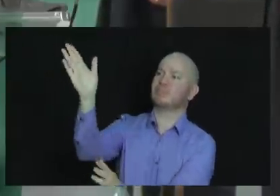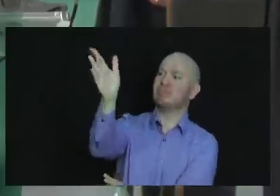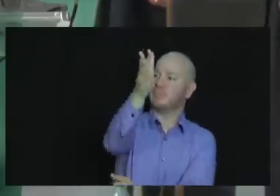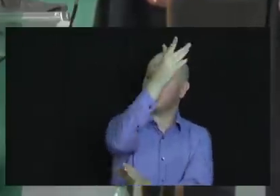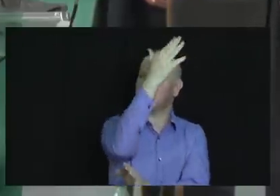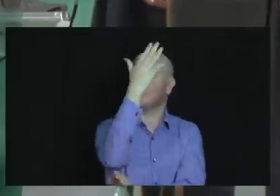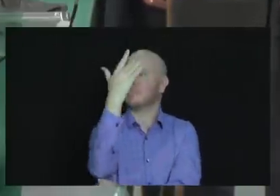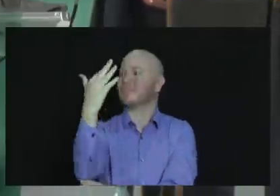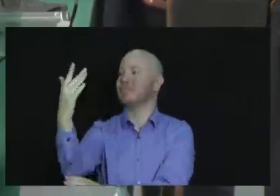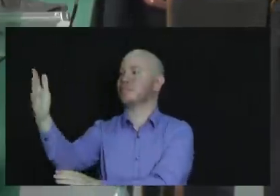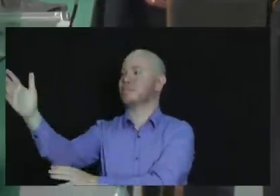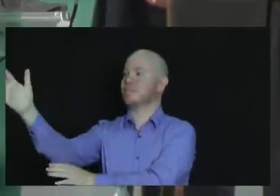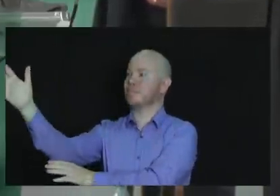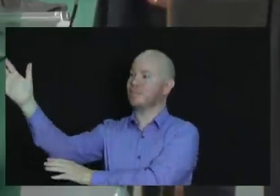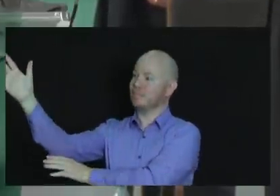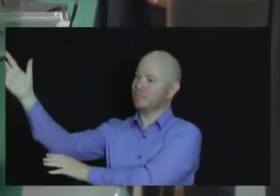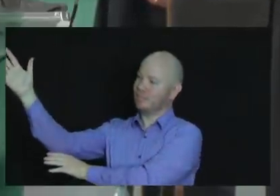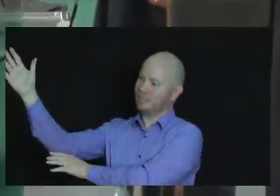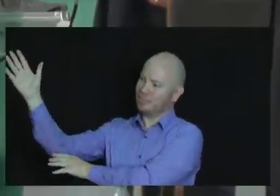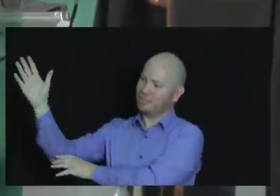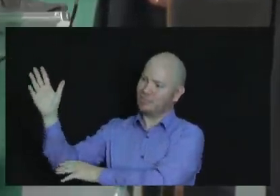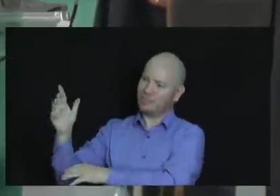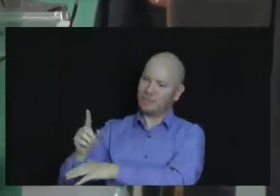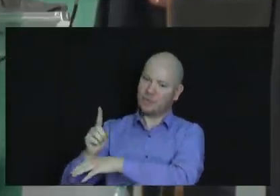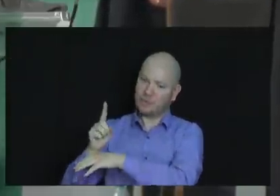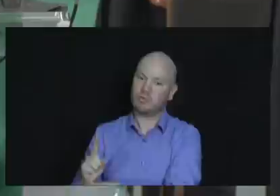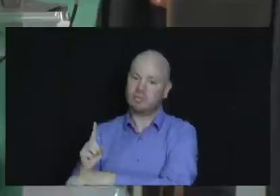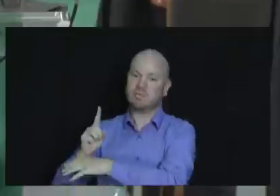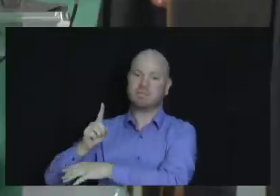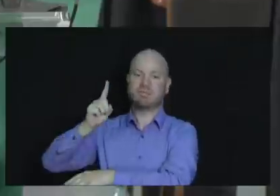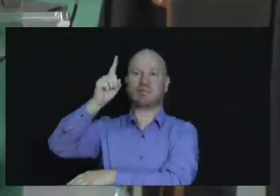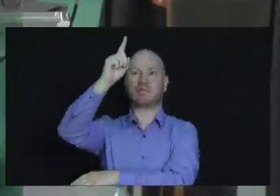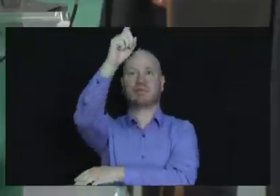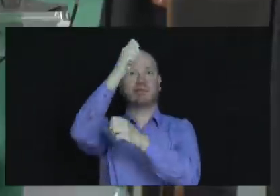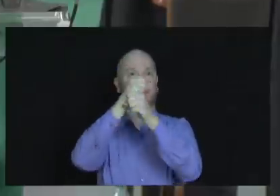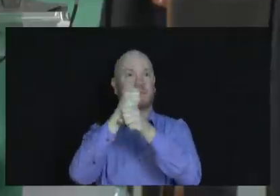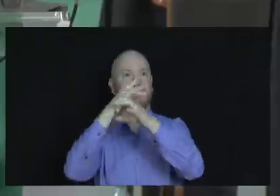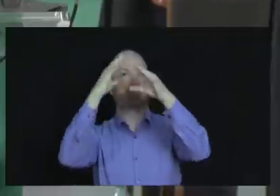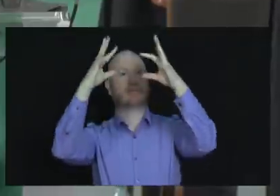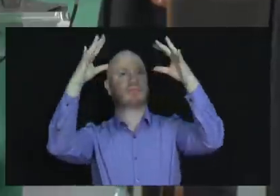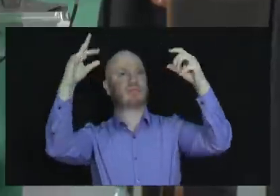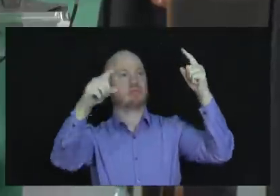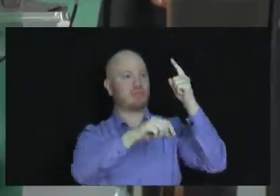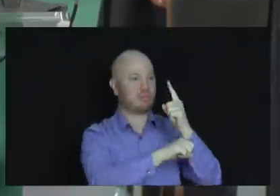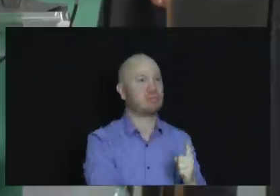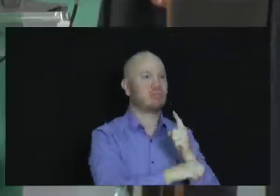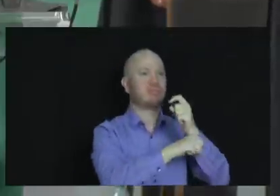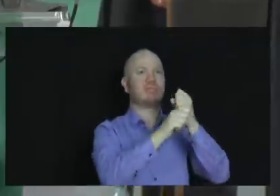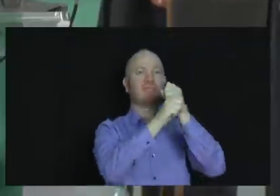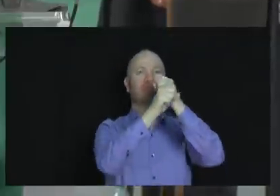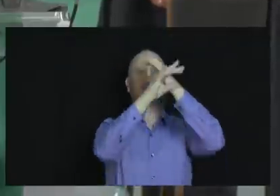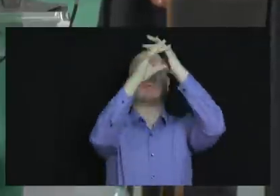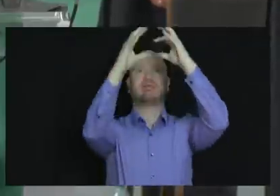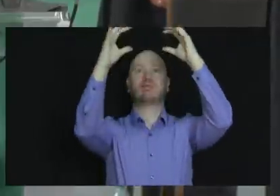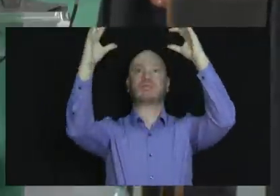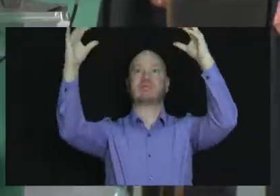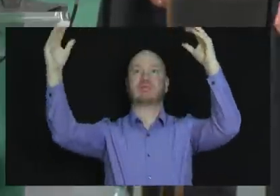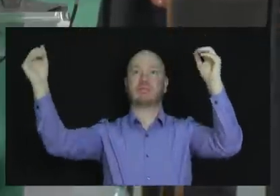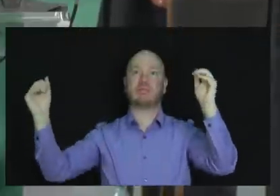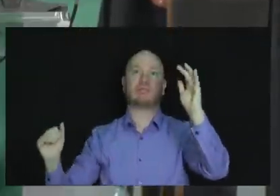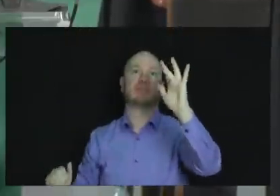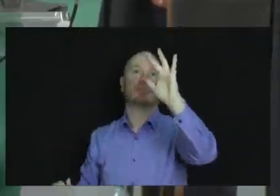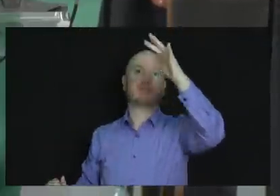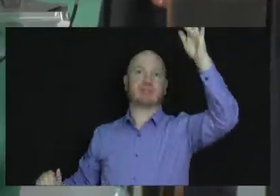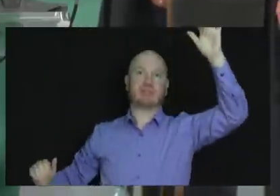gallantly streaming, and the rockets' red glare,